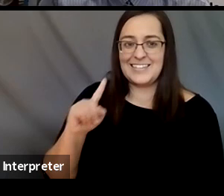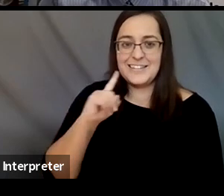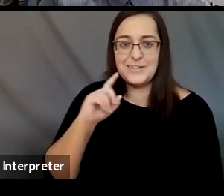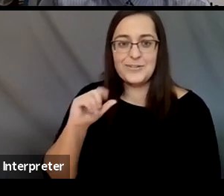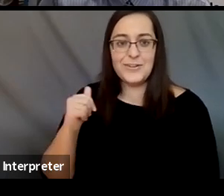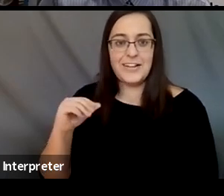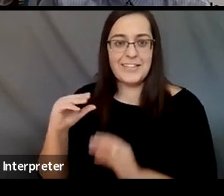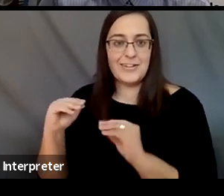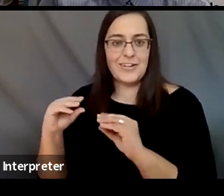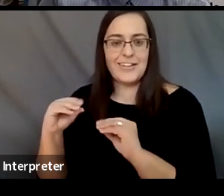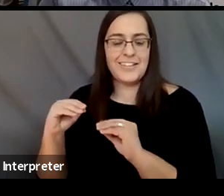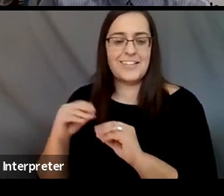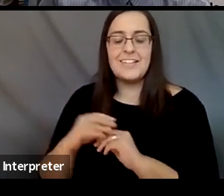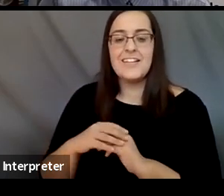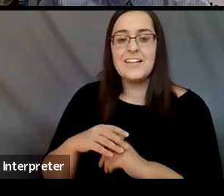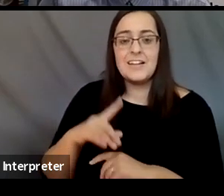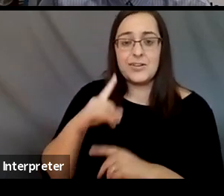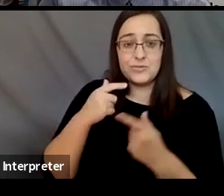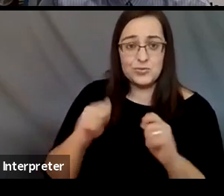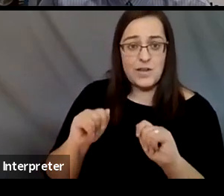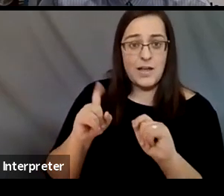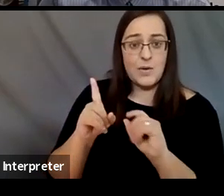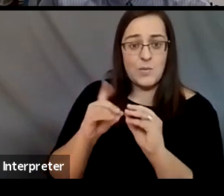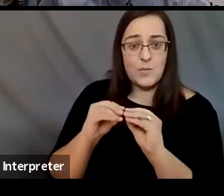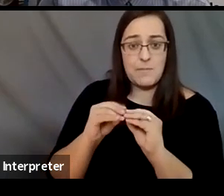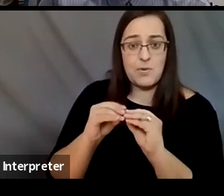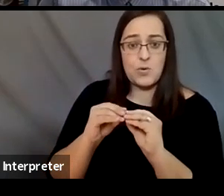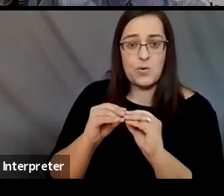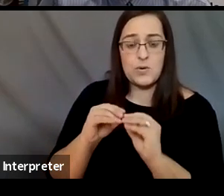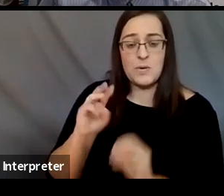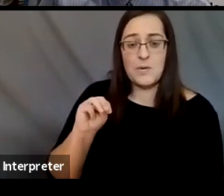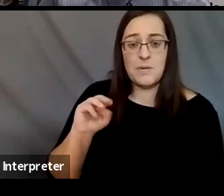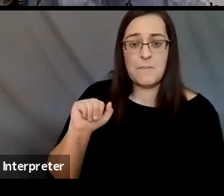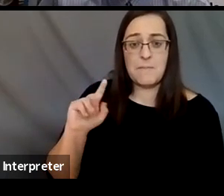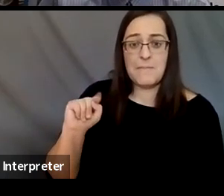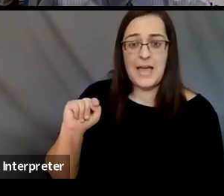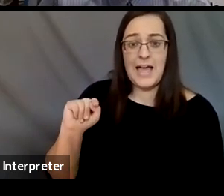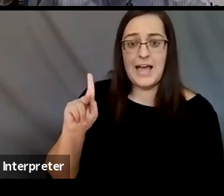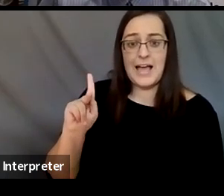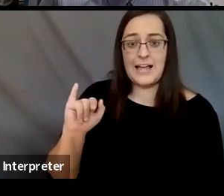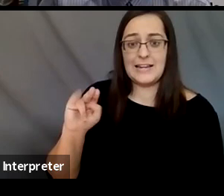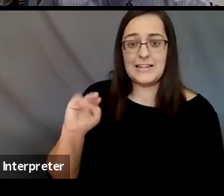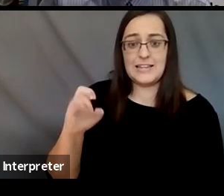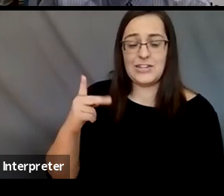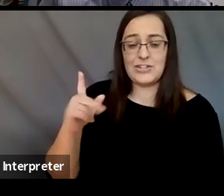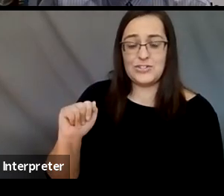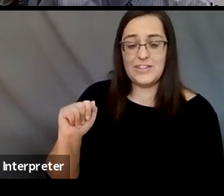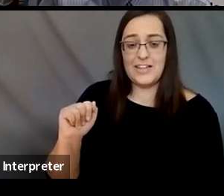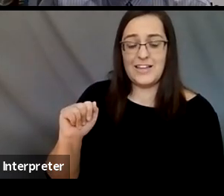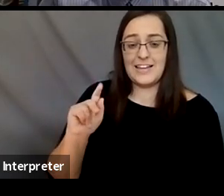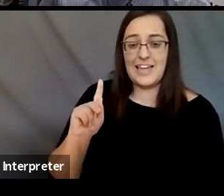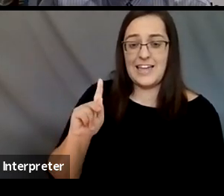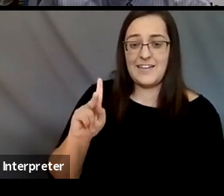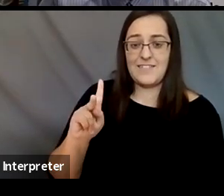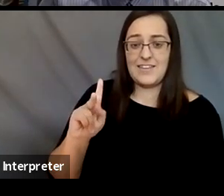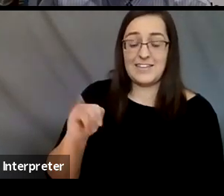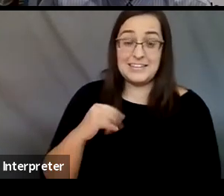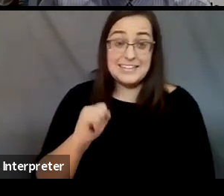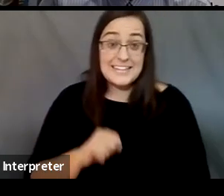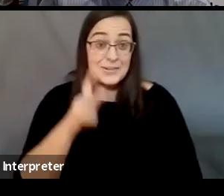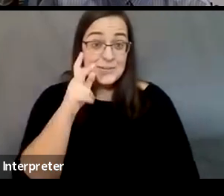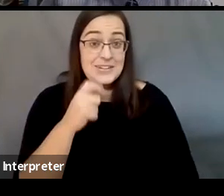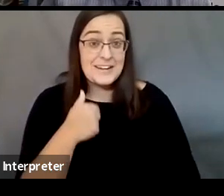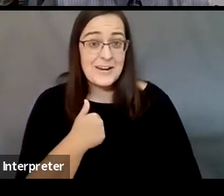I'm going to try one more time. Now, hold on just a sec. Matt Kinchela of KVI Channel 7. Can you guys hear